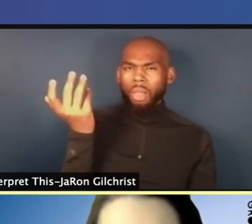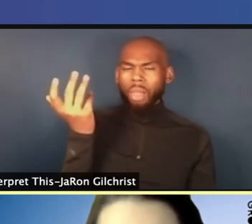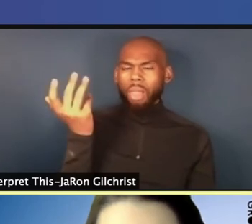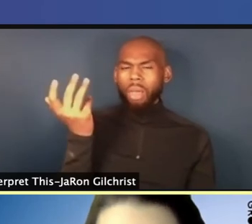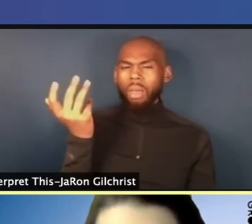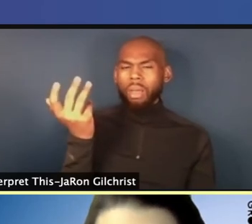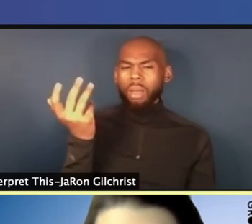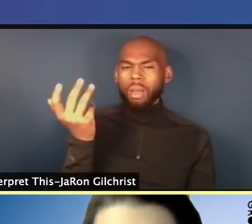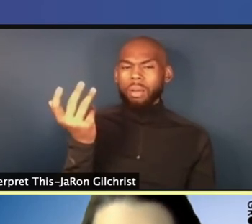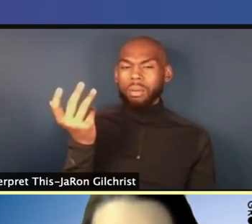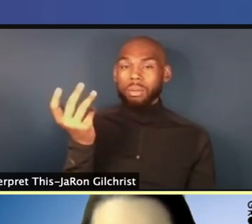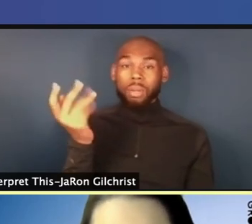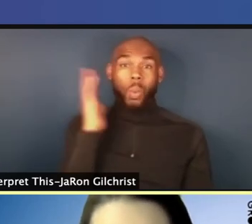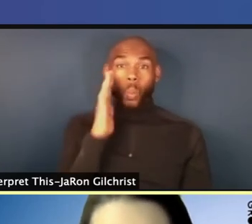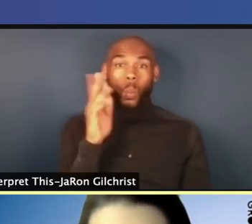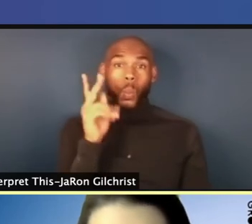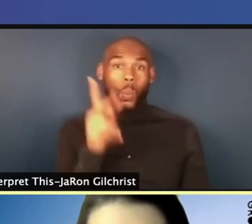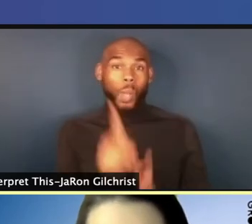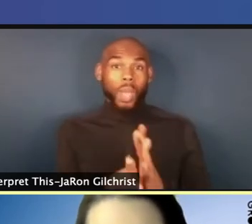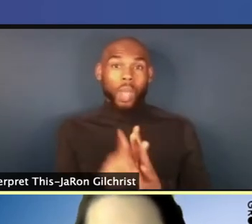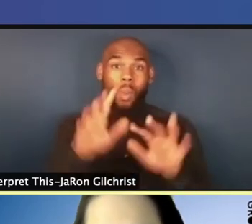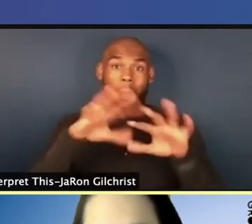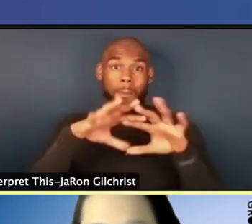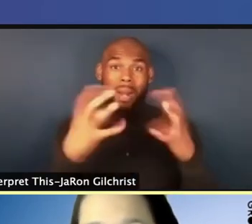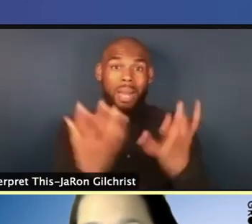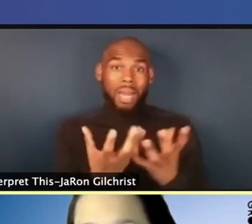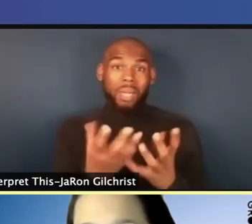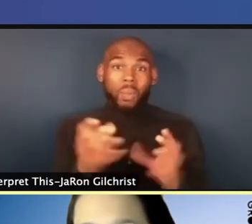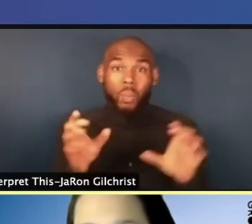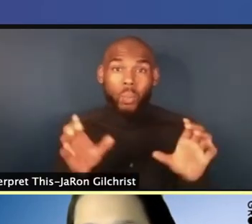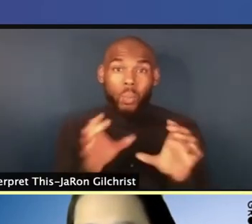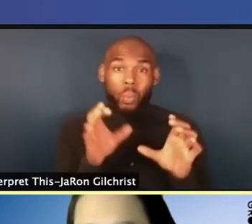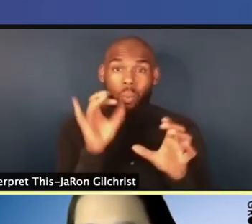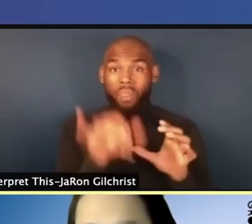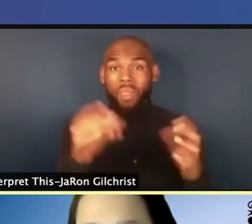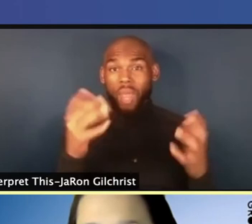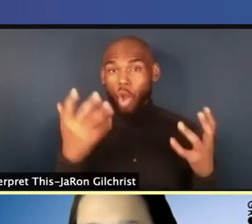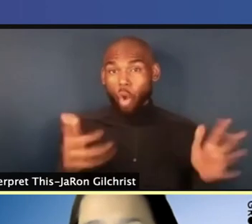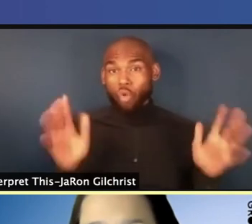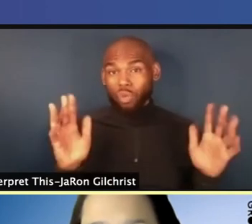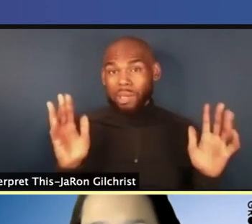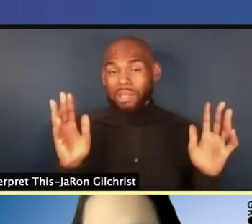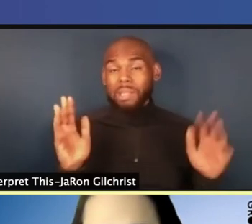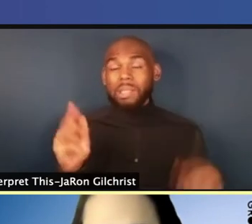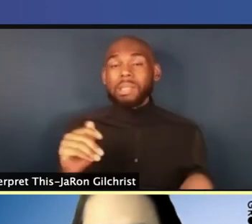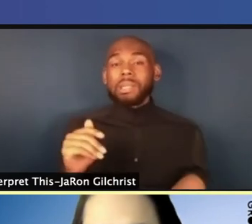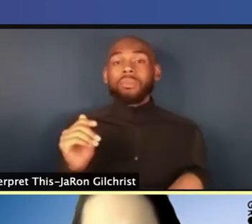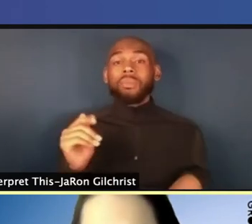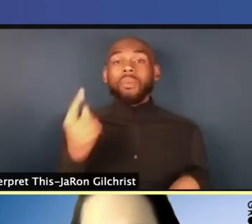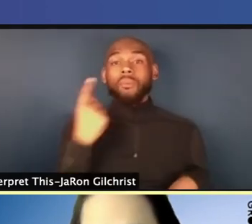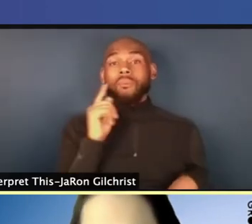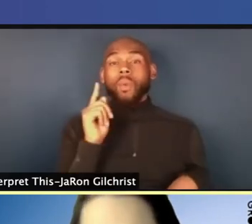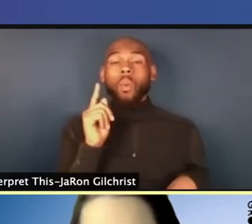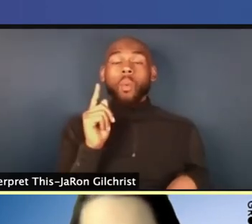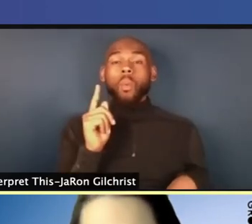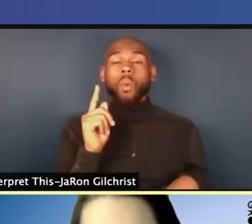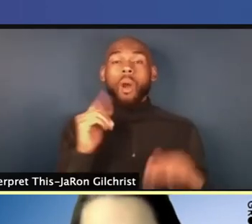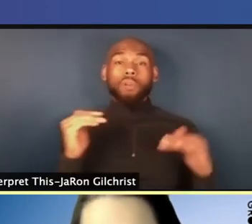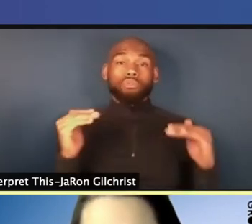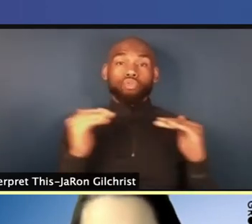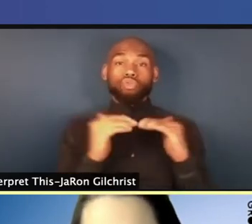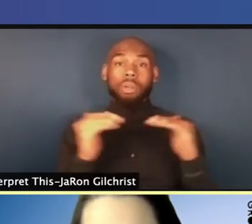it will actually kill the planet. It is doing that already. And so in order for a just